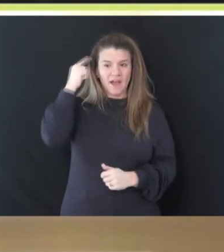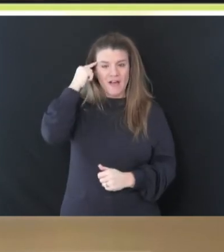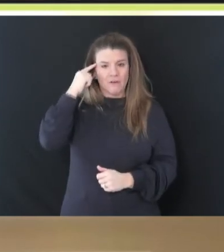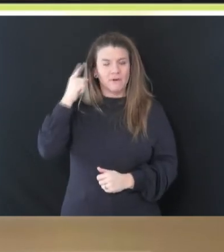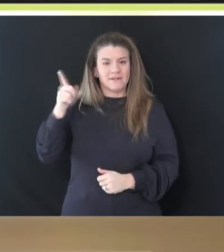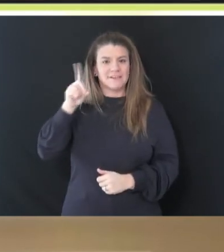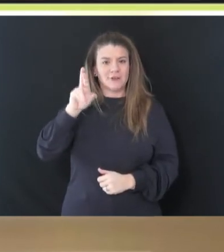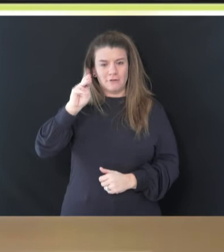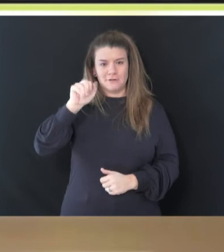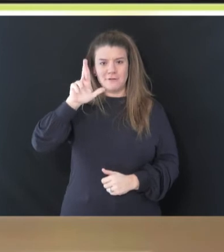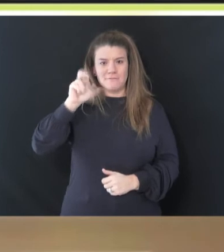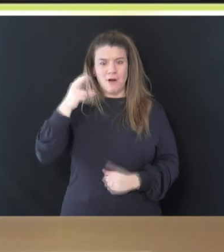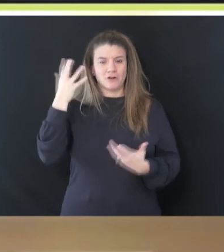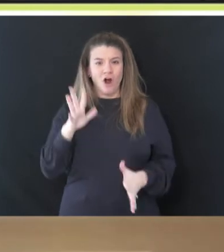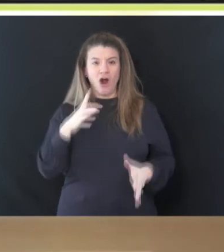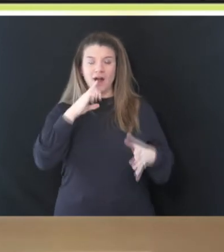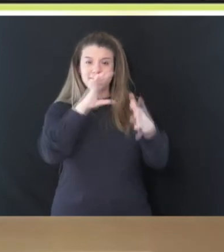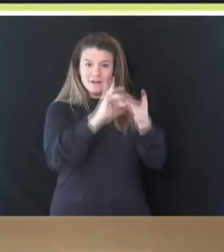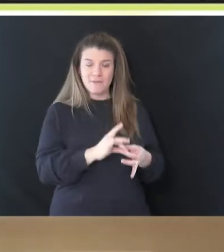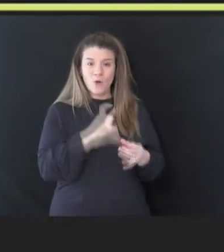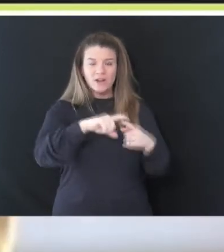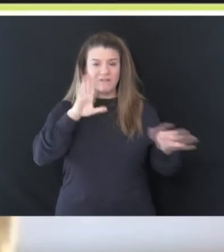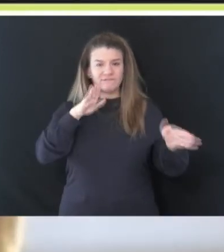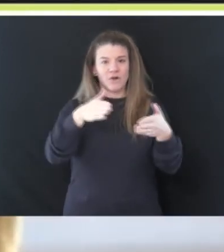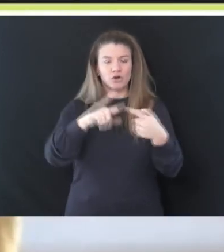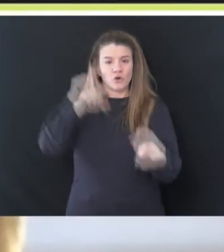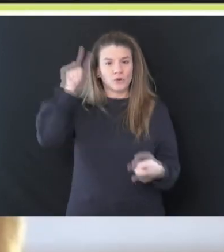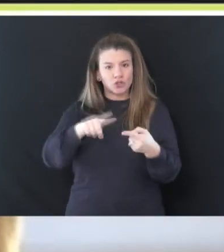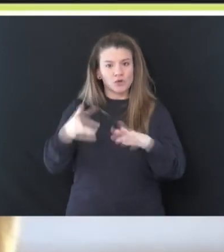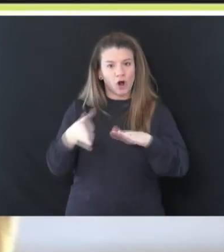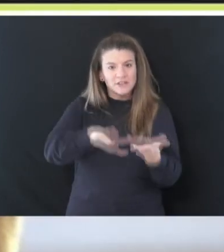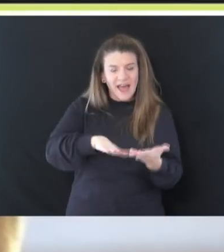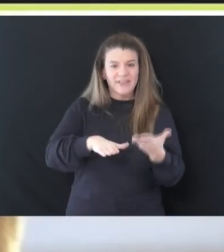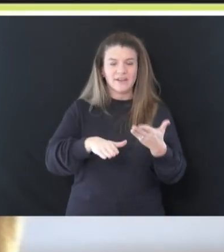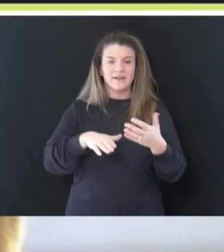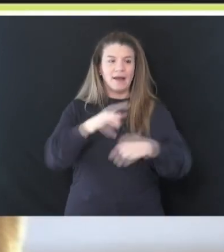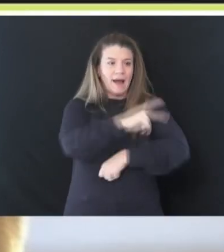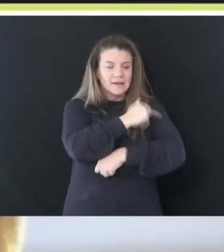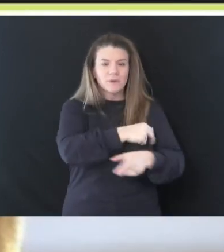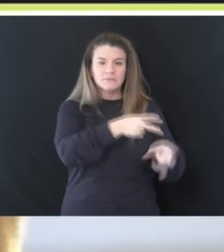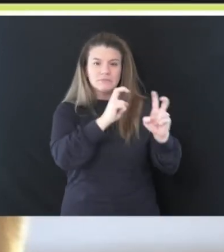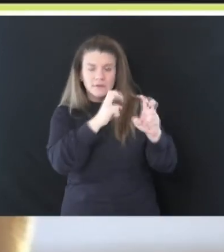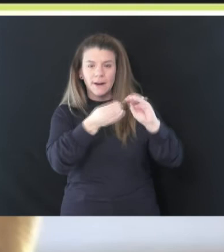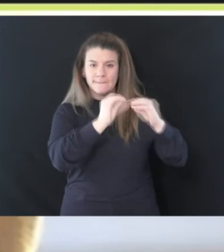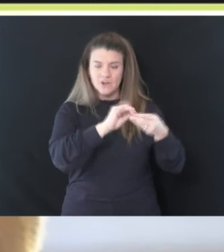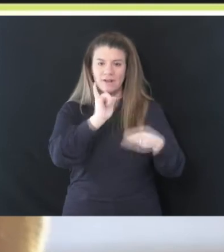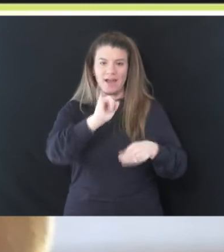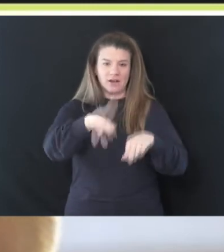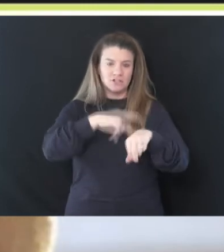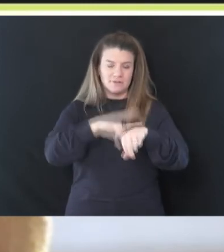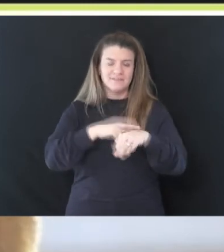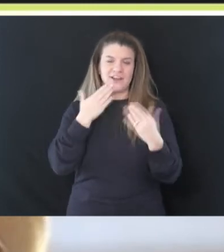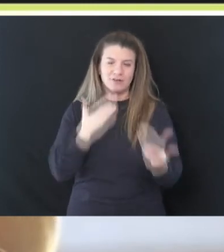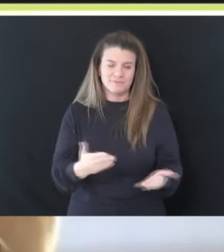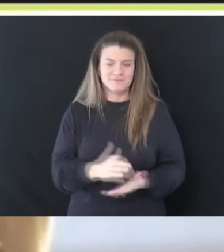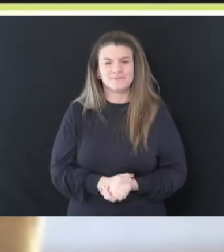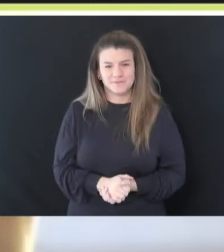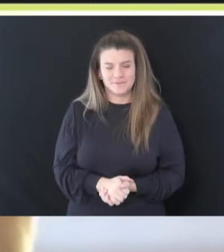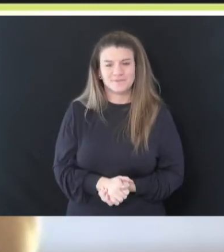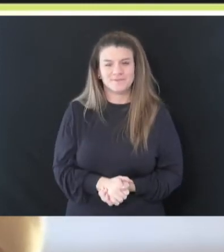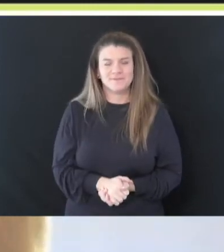pointed out that we need to focus on to reduce the death rate and the hospitalization rates in our nation. Thank you, or in our